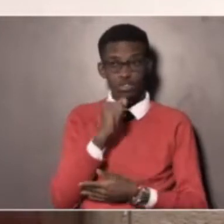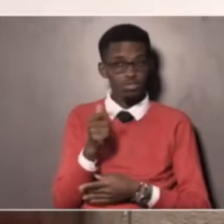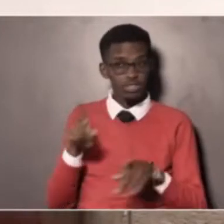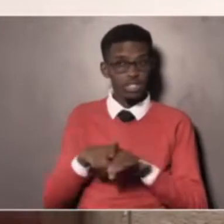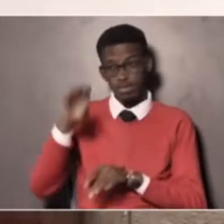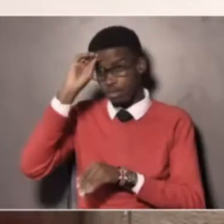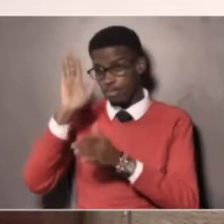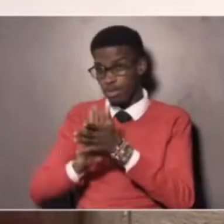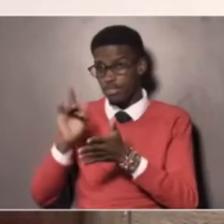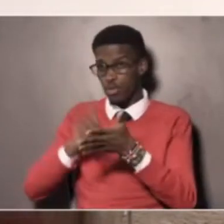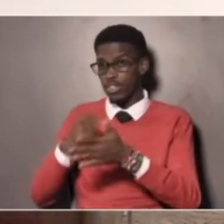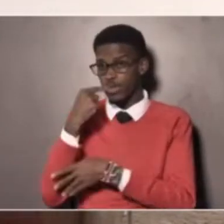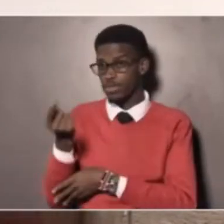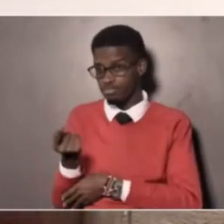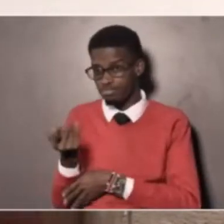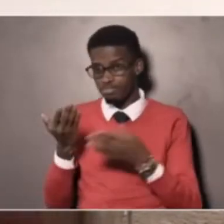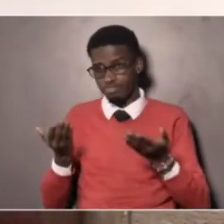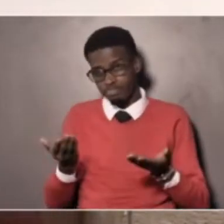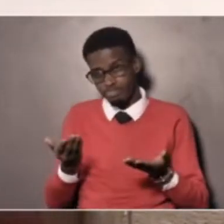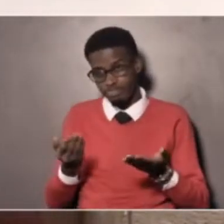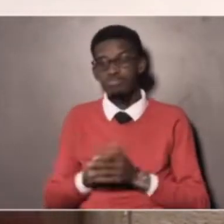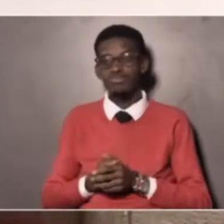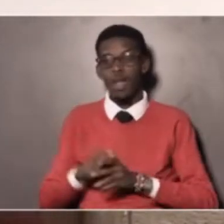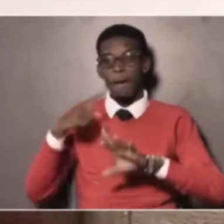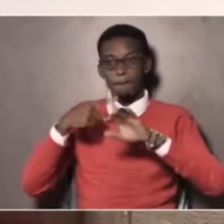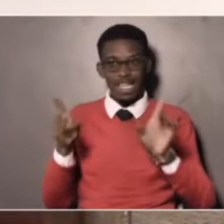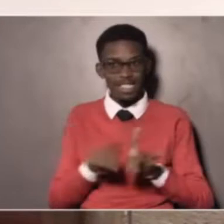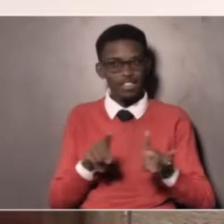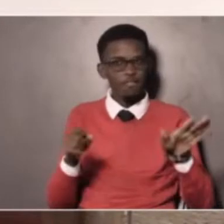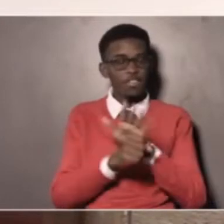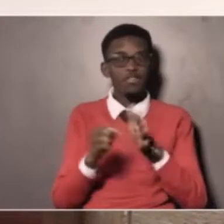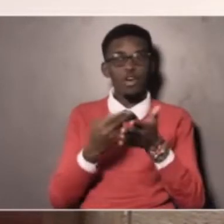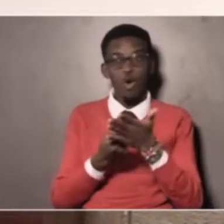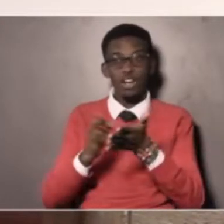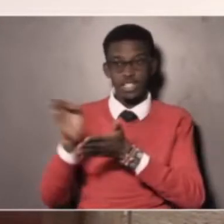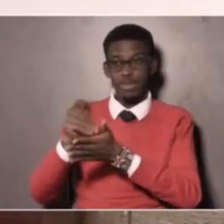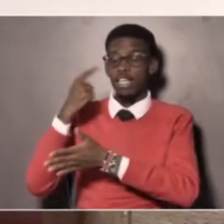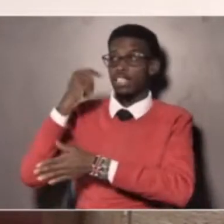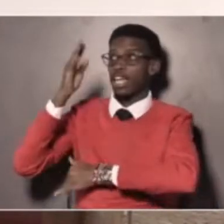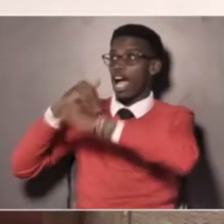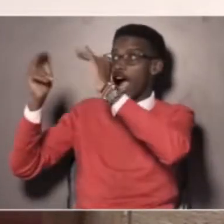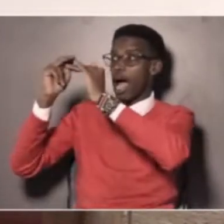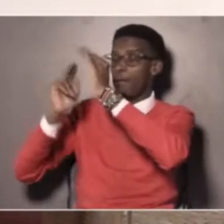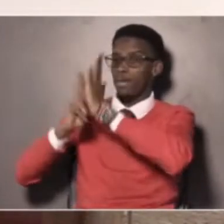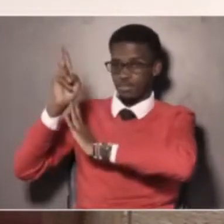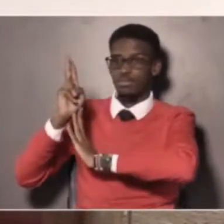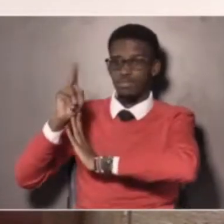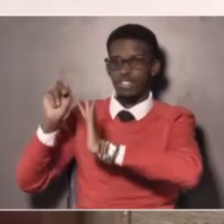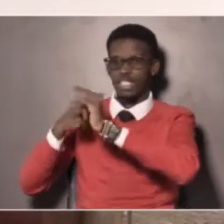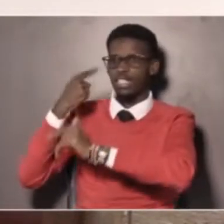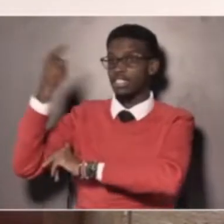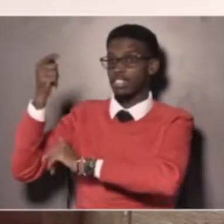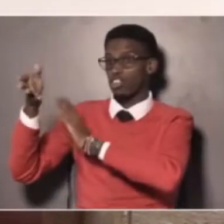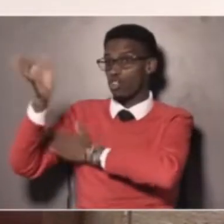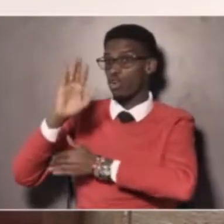to believe in what he was saying. But Stephen, full of the Holy Spirit, looked up to heaven, and he saw the glory